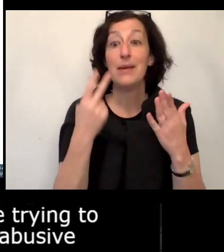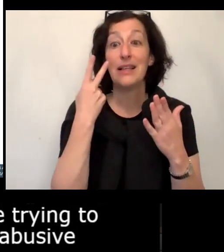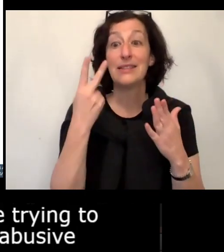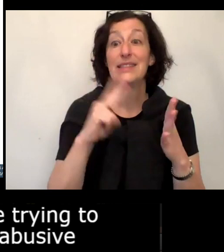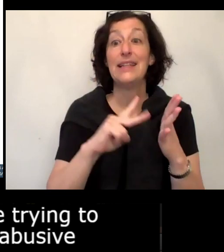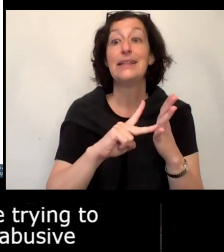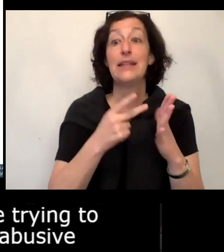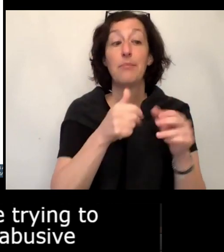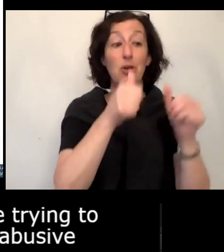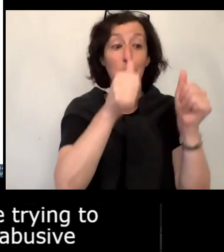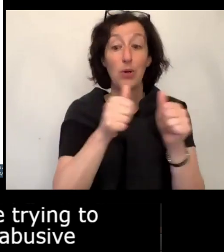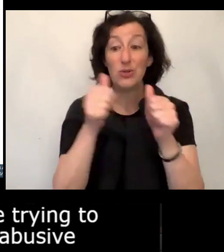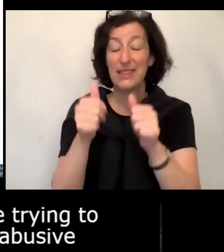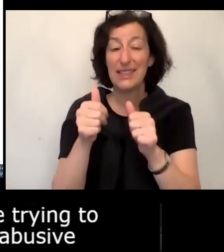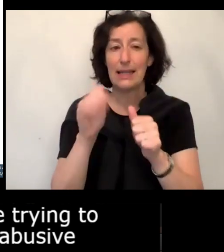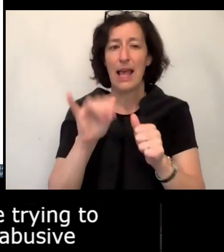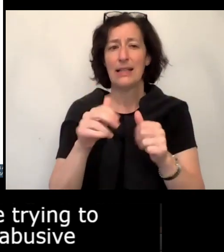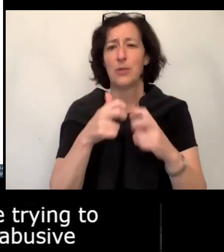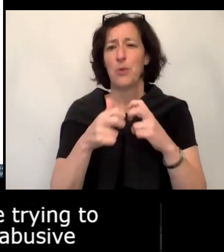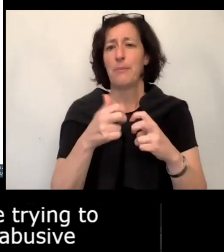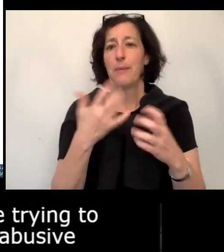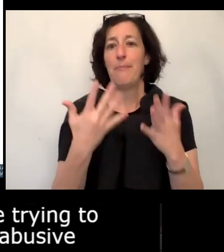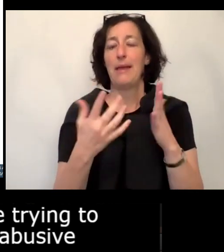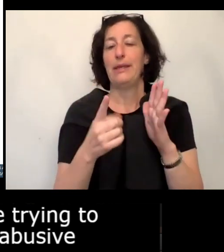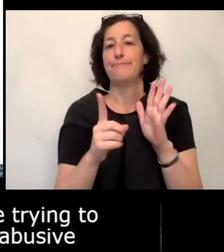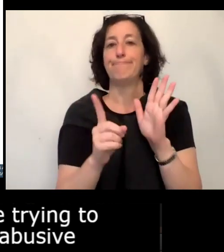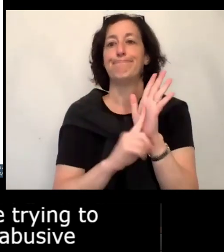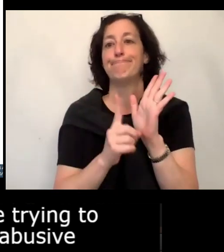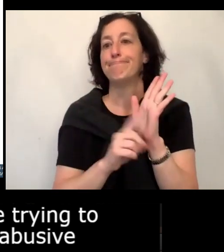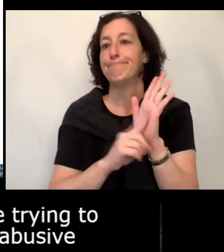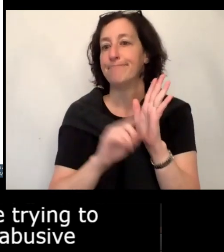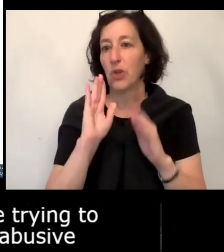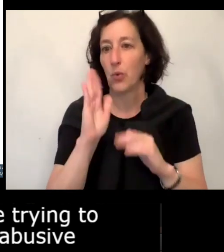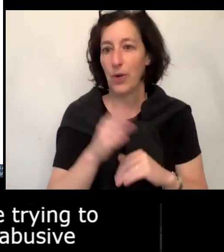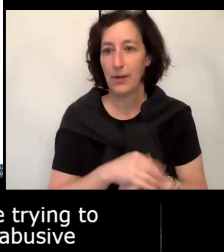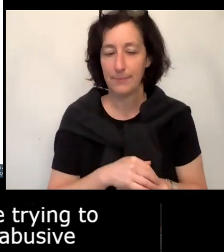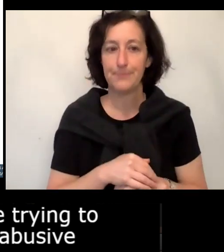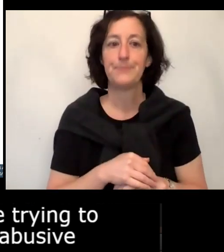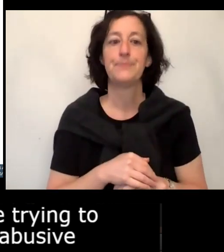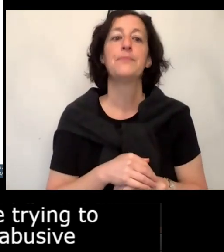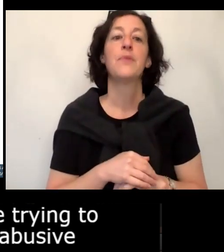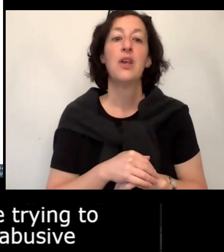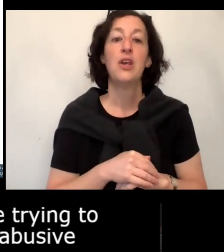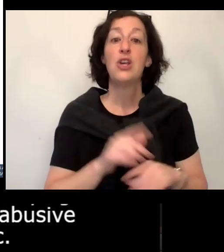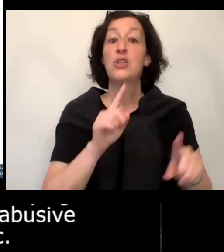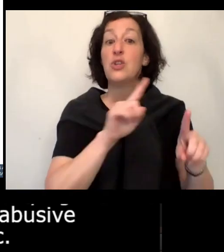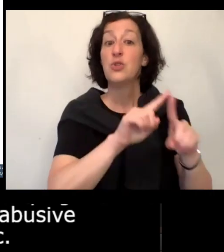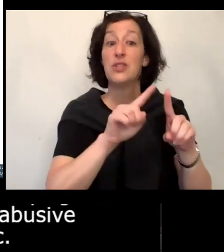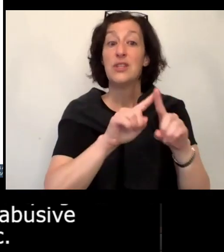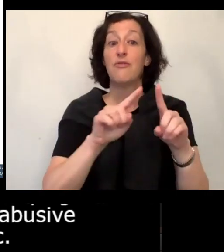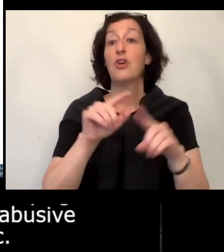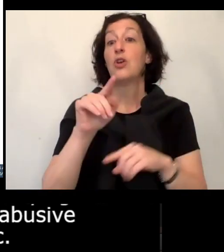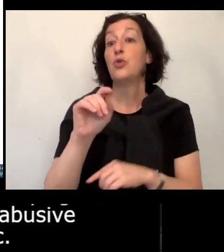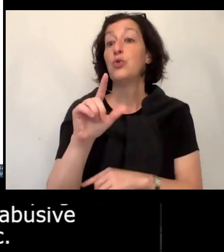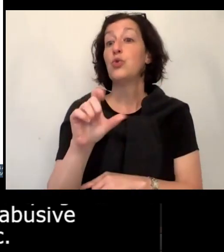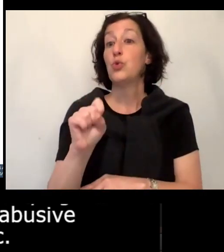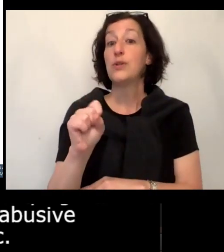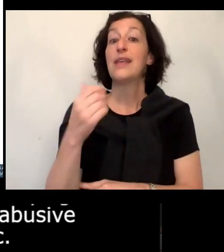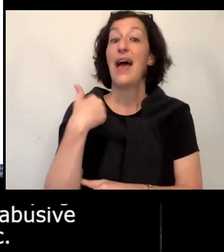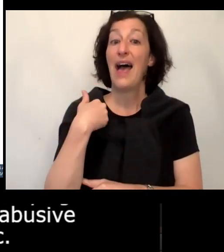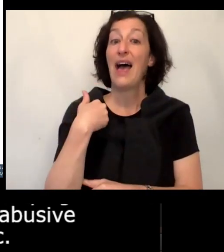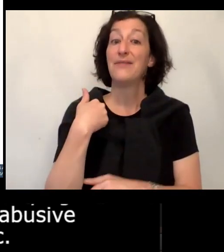to keep in mind. And there are various sites and tools out there to embed and add audio